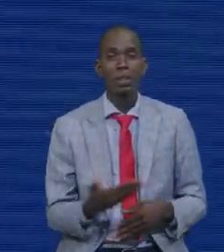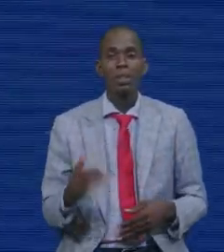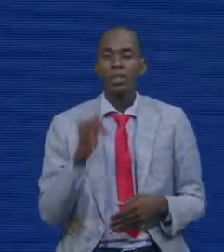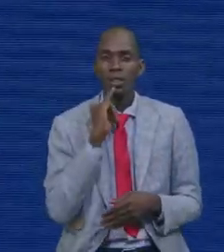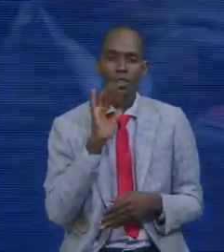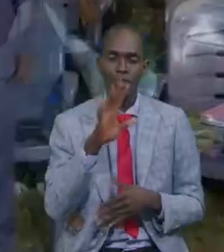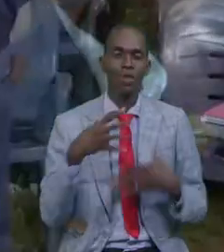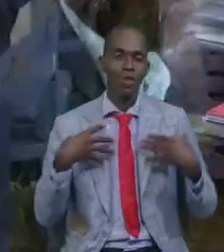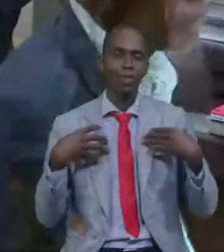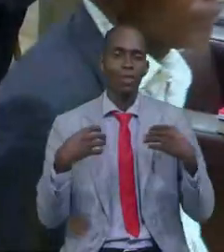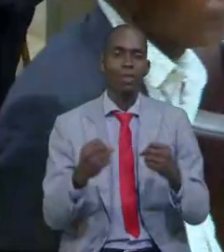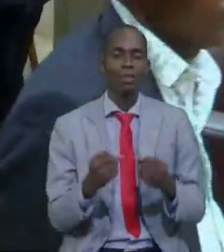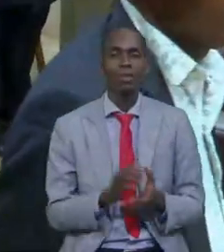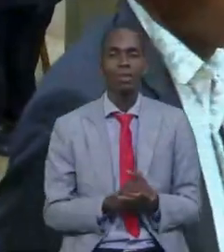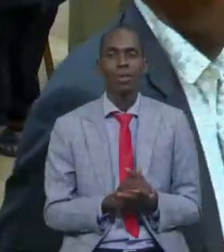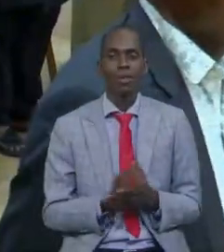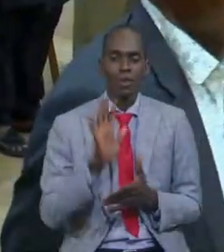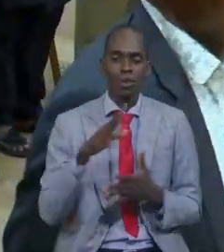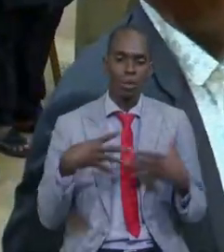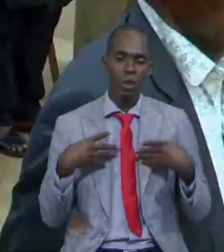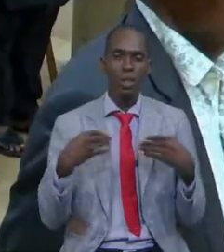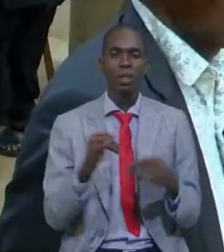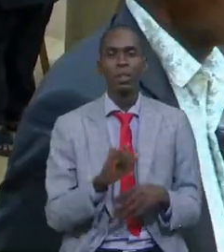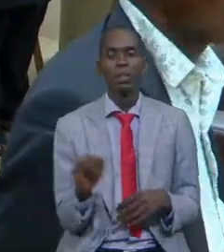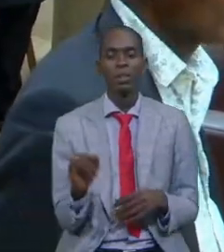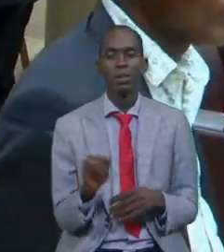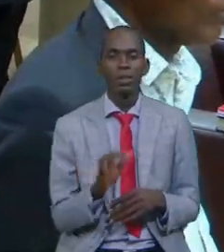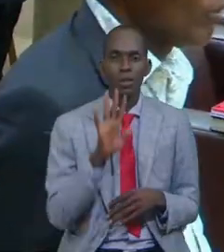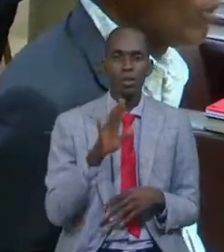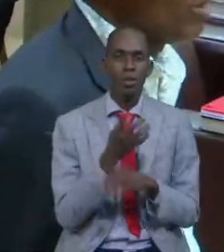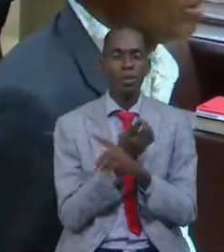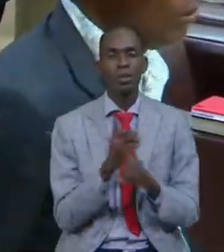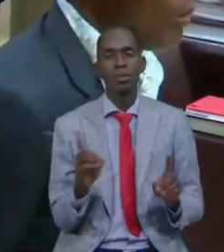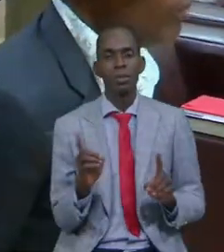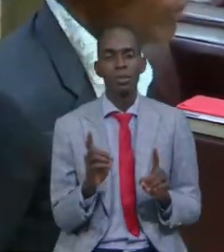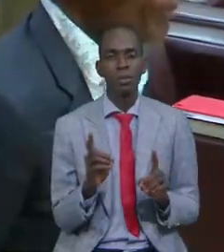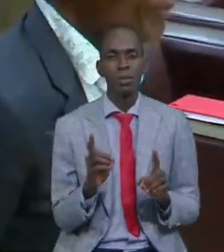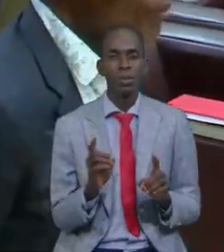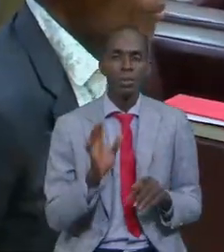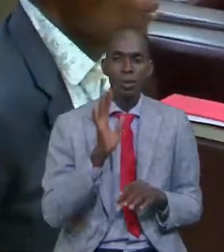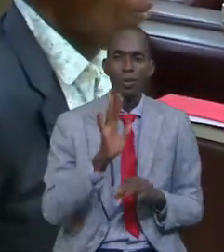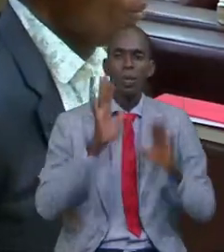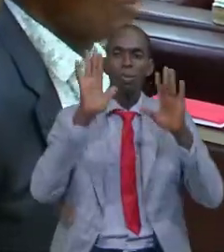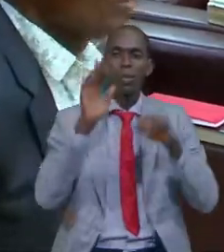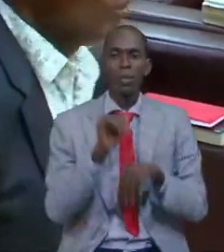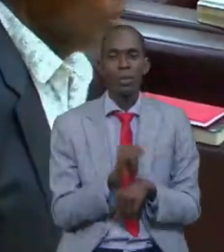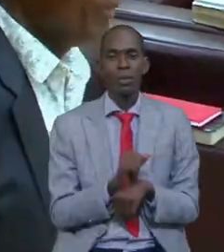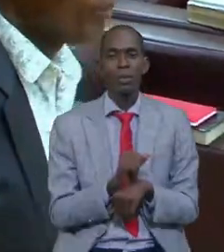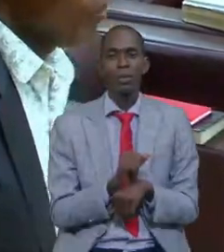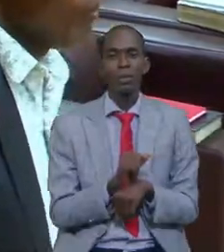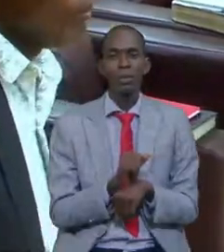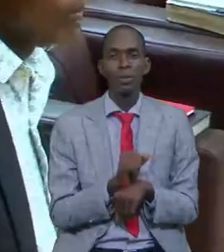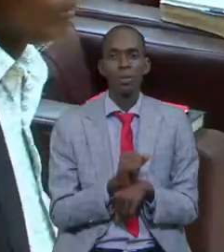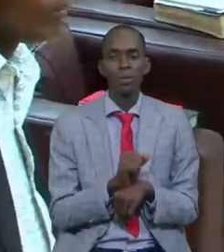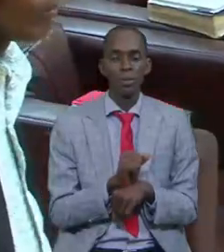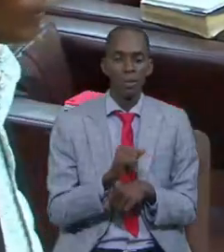cure, your healing, your deliverance, your miracle. Stand